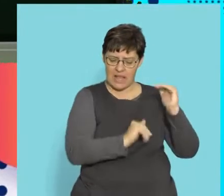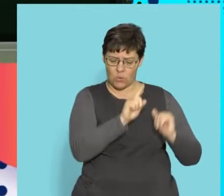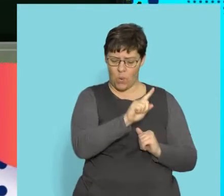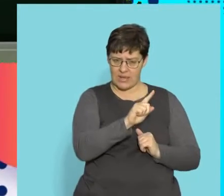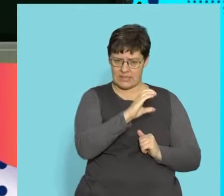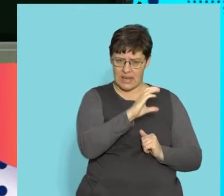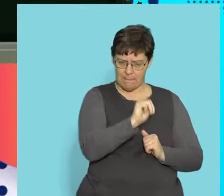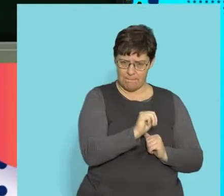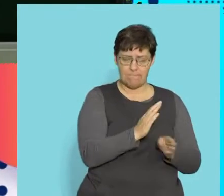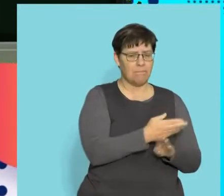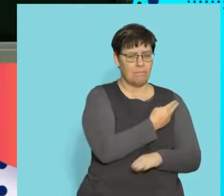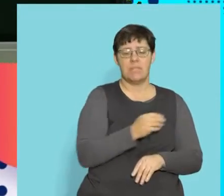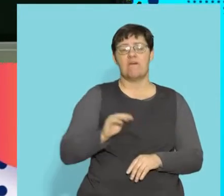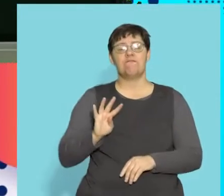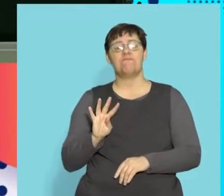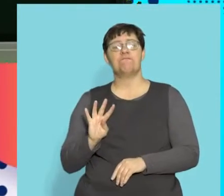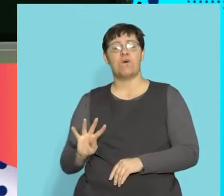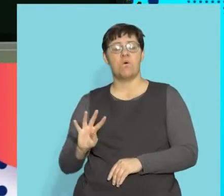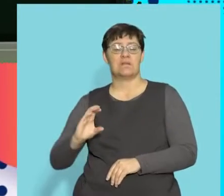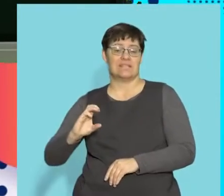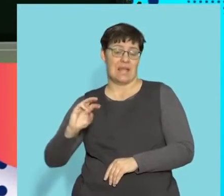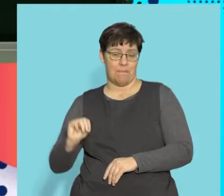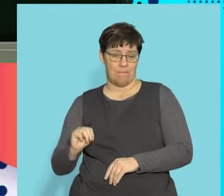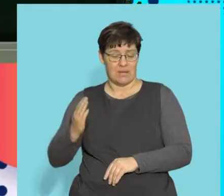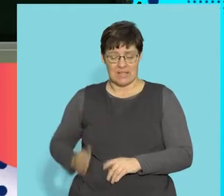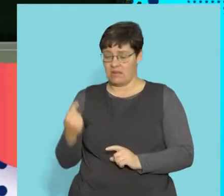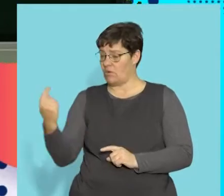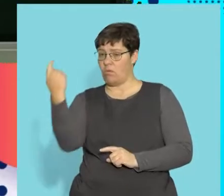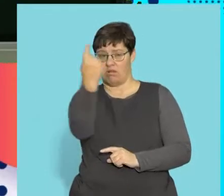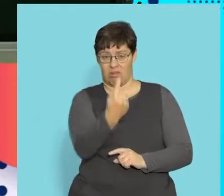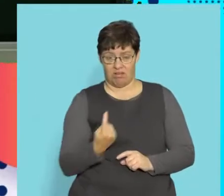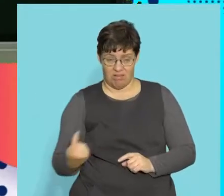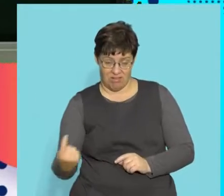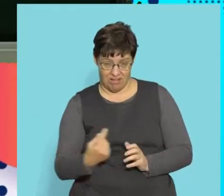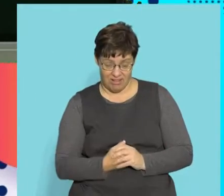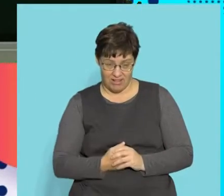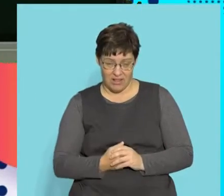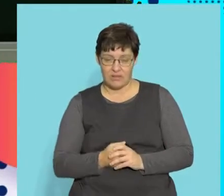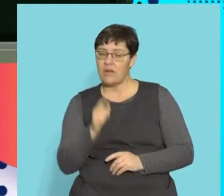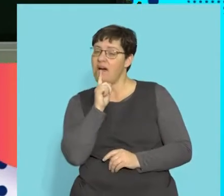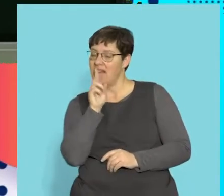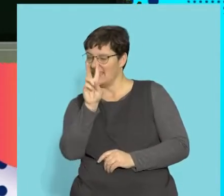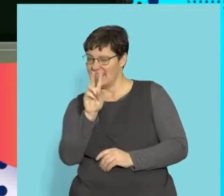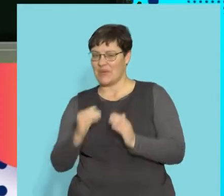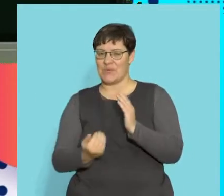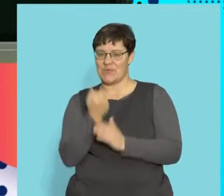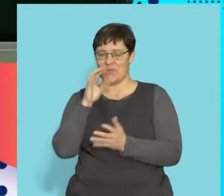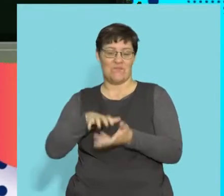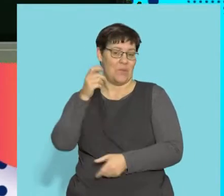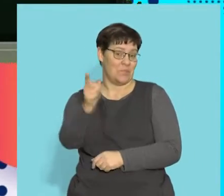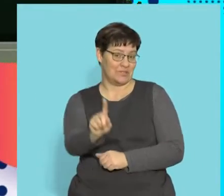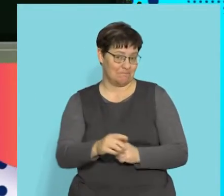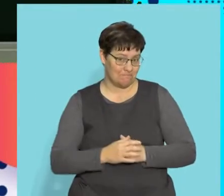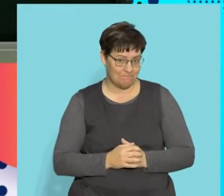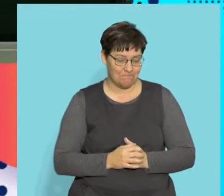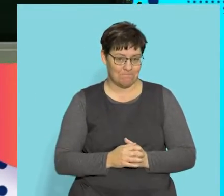centimeters, we know that if we remove 1 centimeter, all of the new sides will be 4 centimeters. So let's see what our new volume